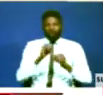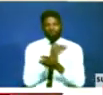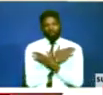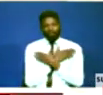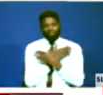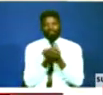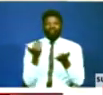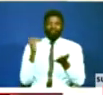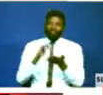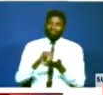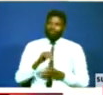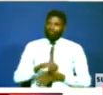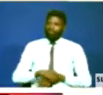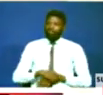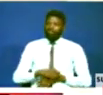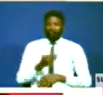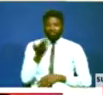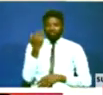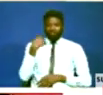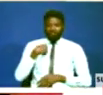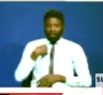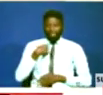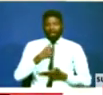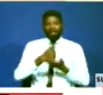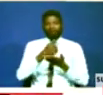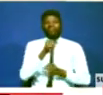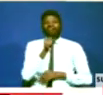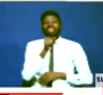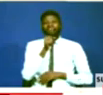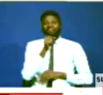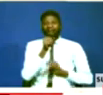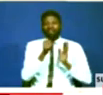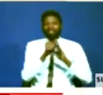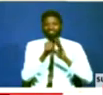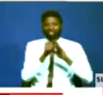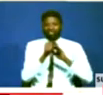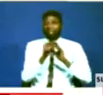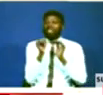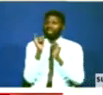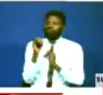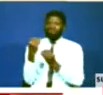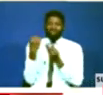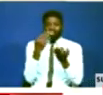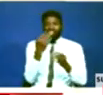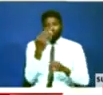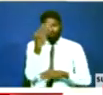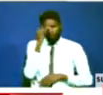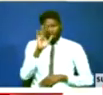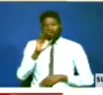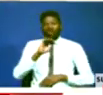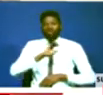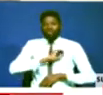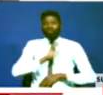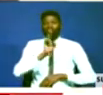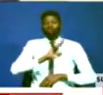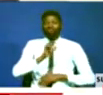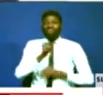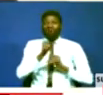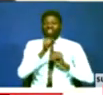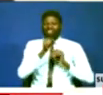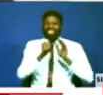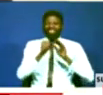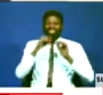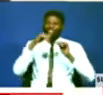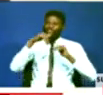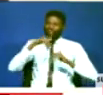him, I was taking the microphone, because the one he was using was actually really getting down. And then, you know, he chased me at the